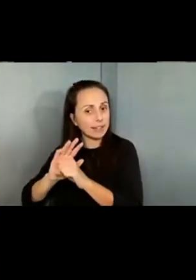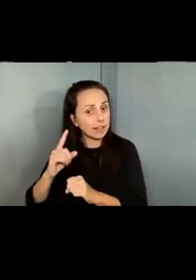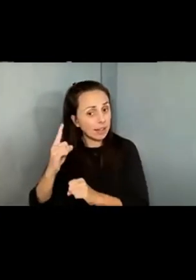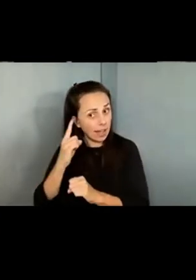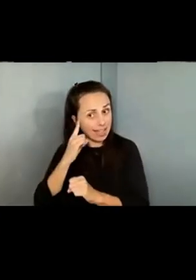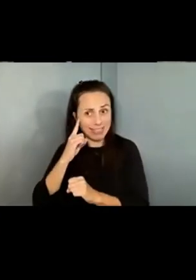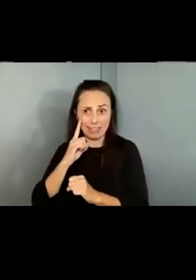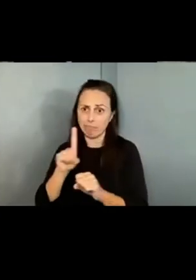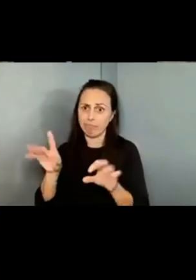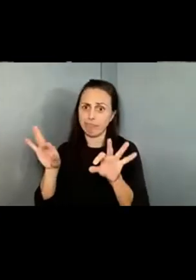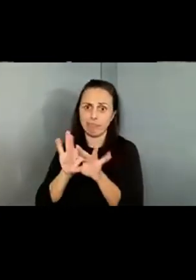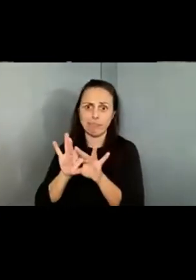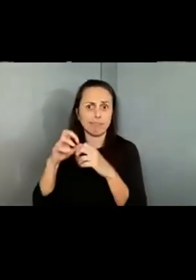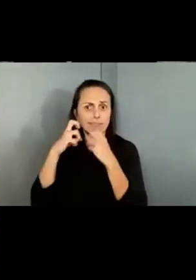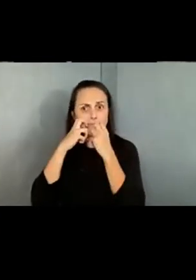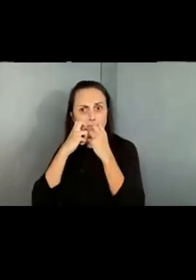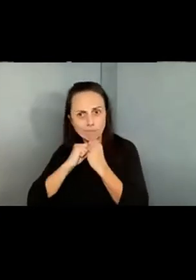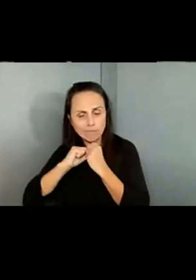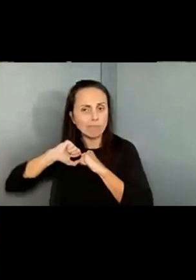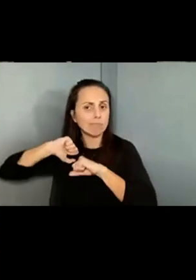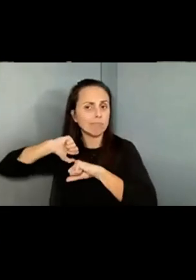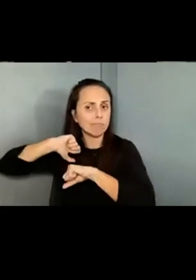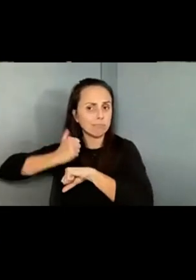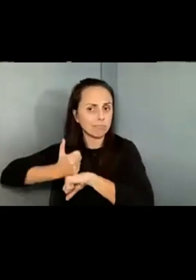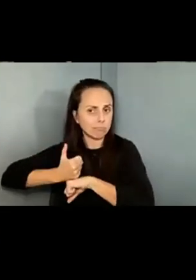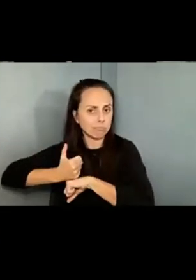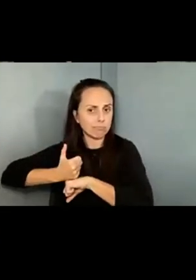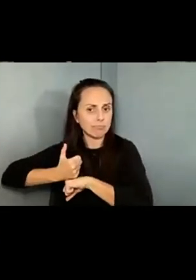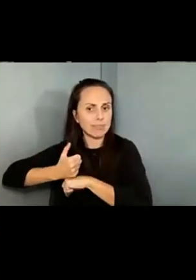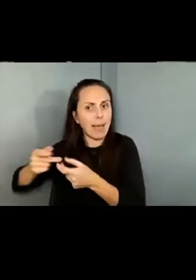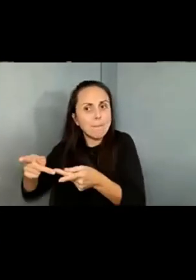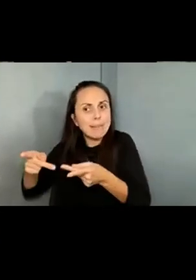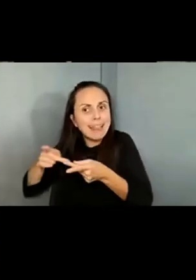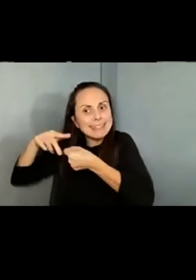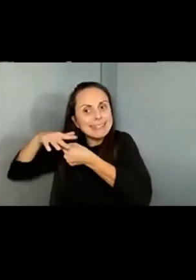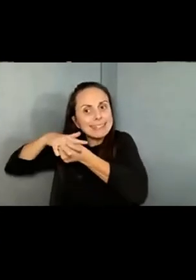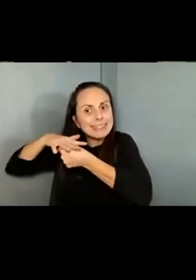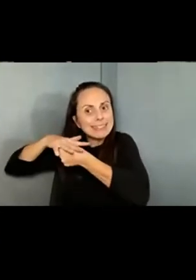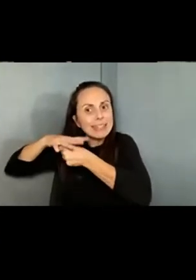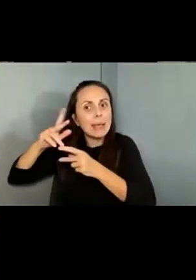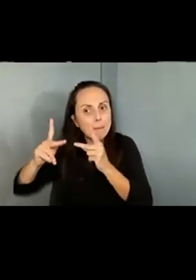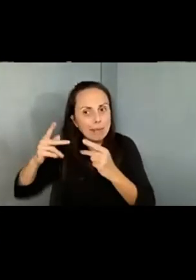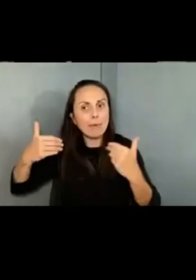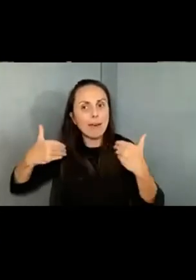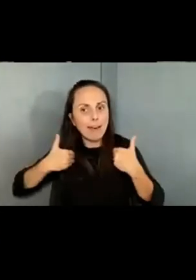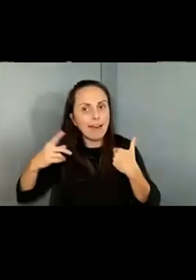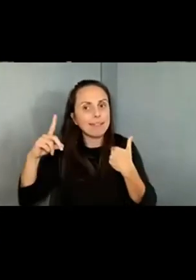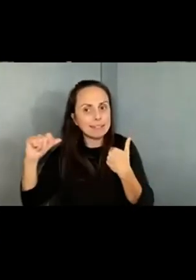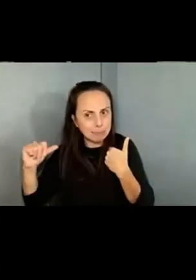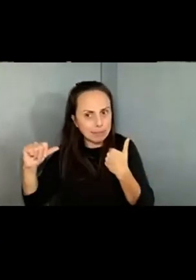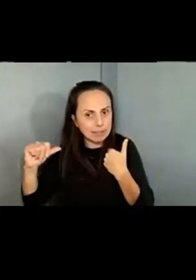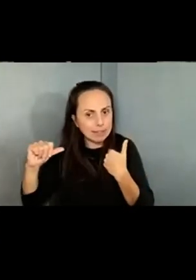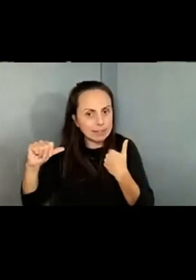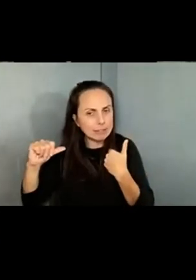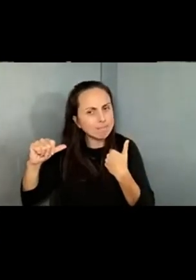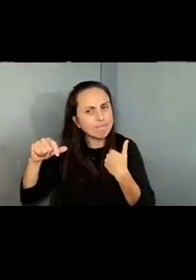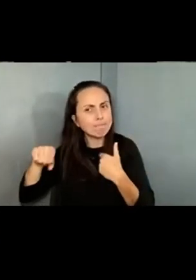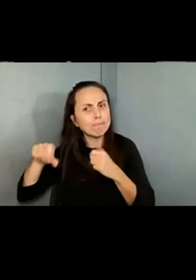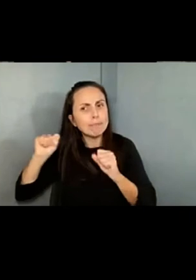be significant value in having a place for people with